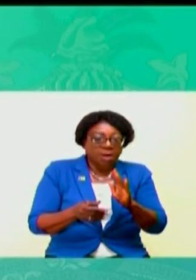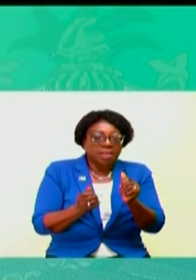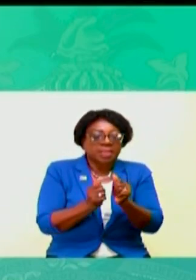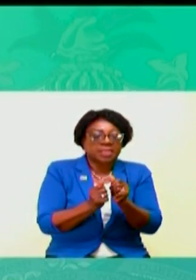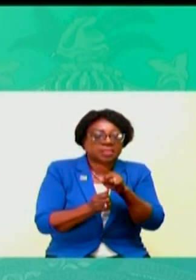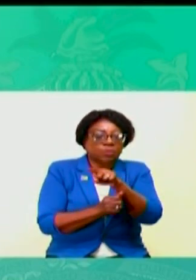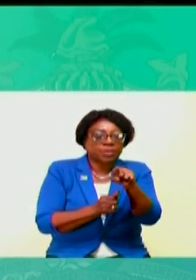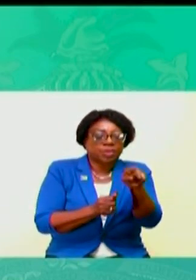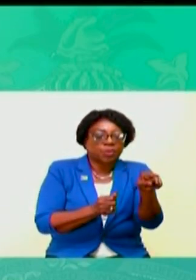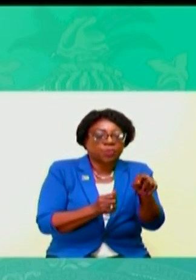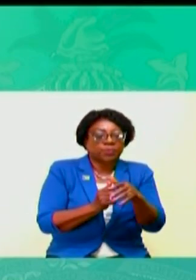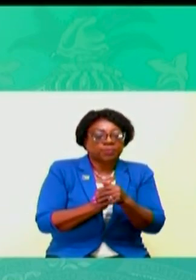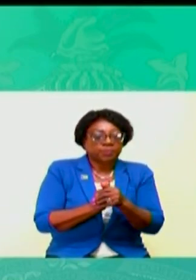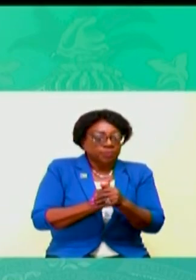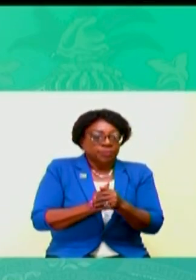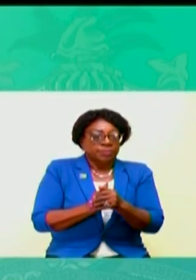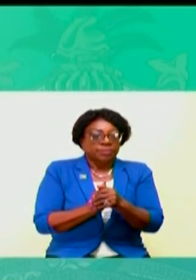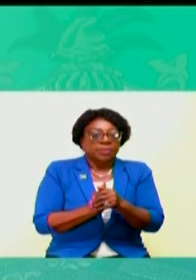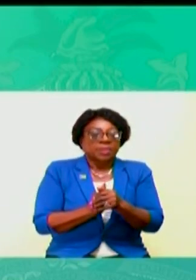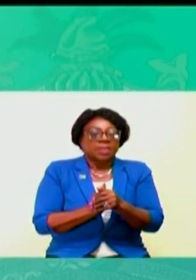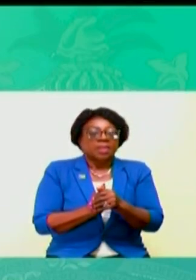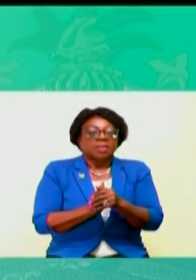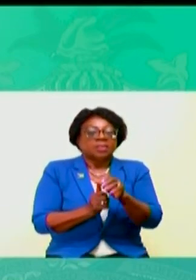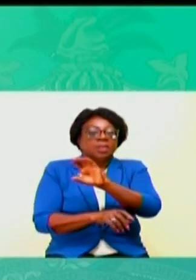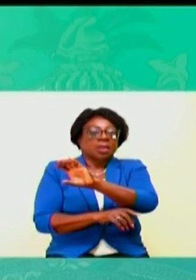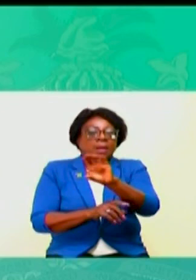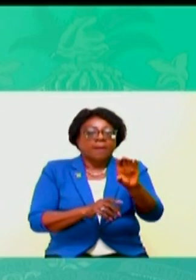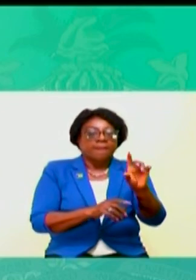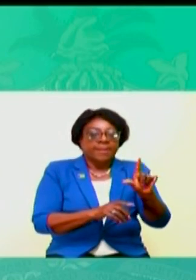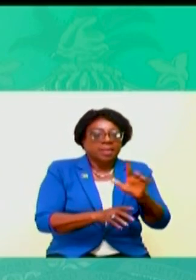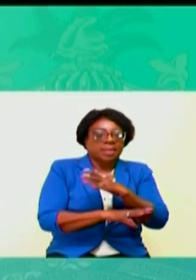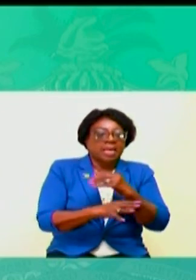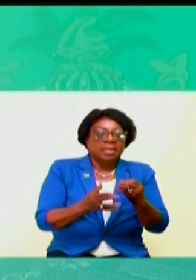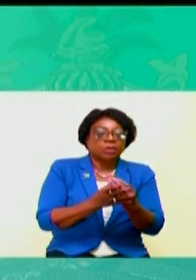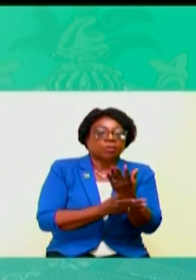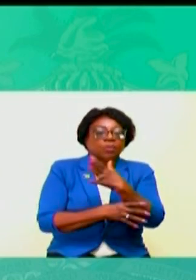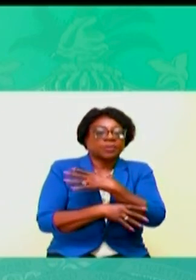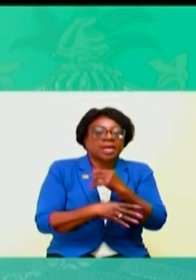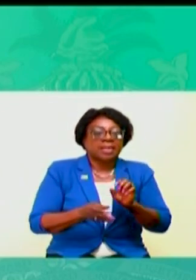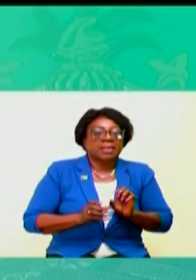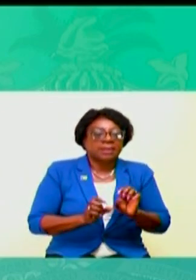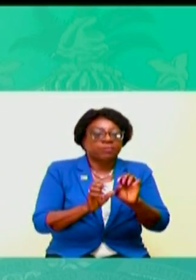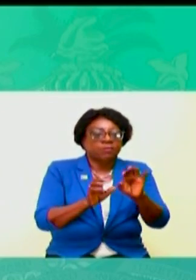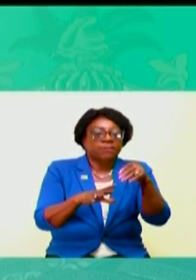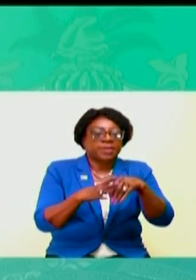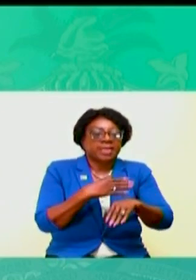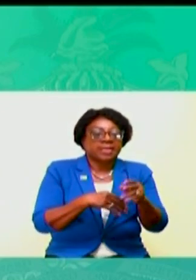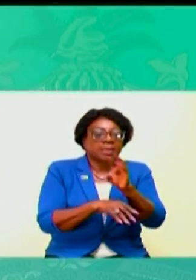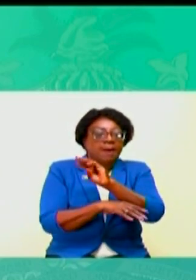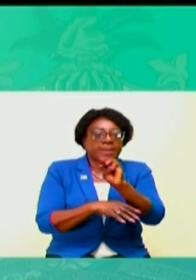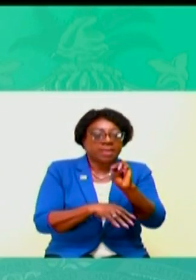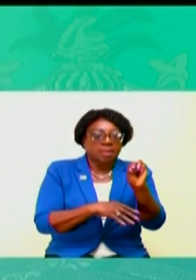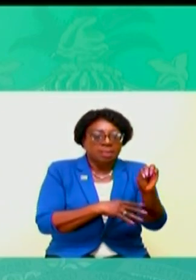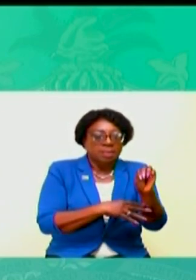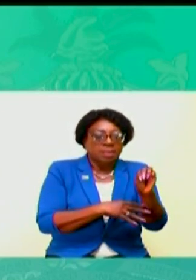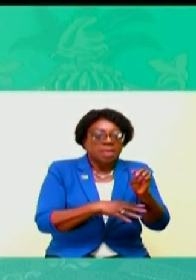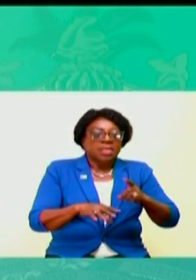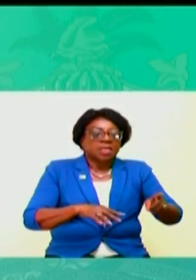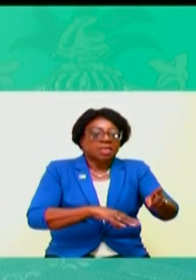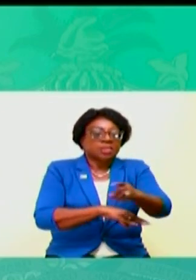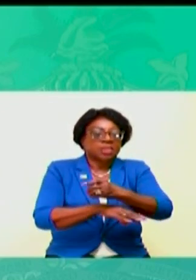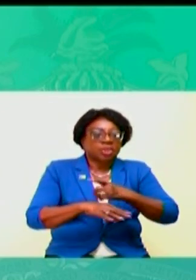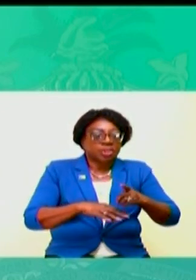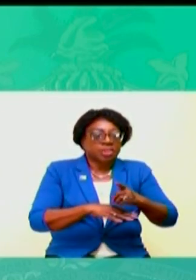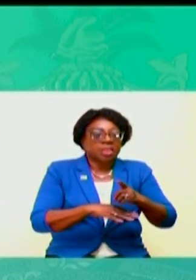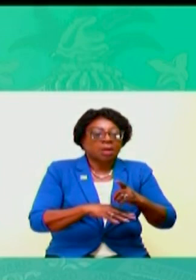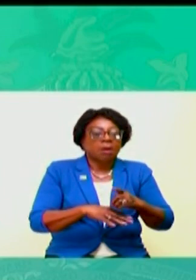turn, Mr. Deputy Speaker, to Carmichael and the growth and improvement in Carmichael. The constituency of Carmichael is one